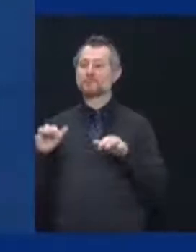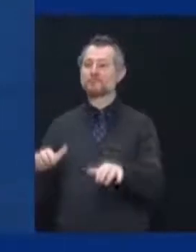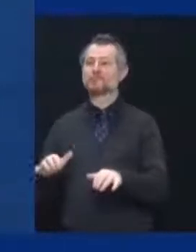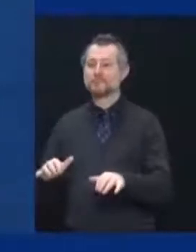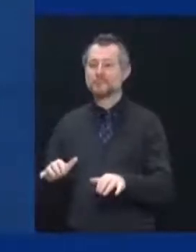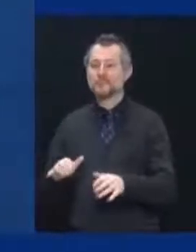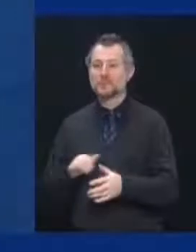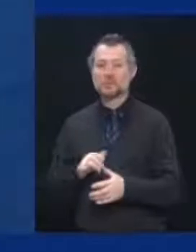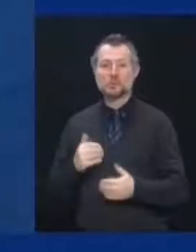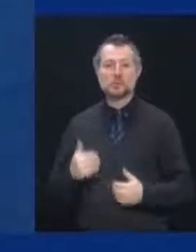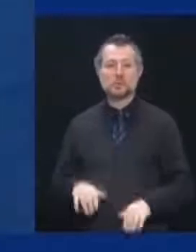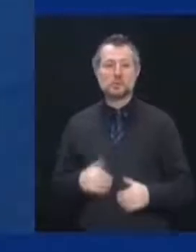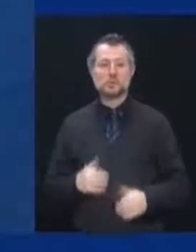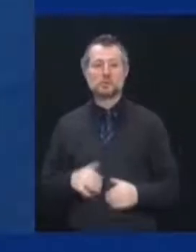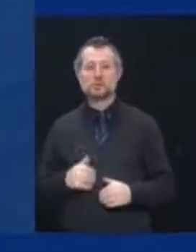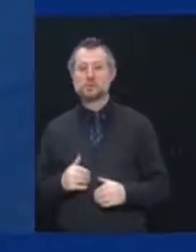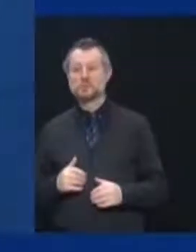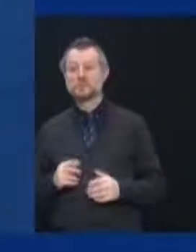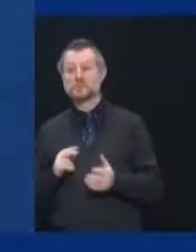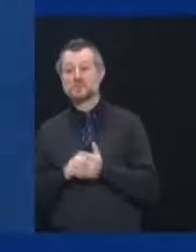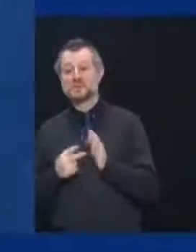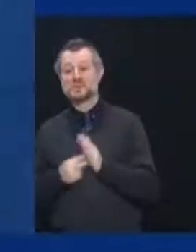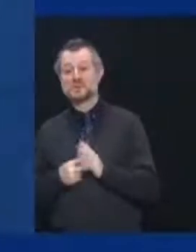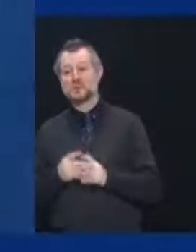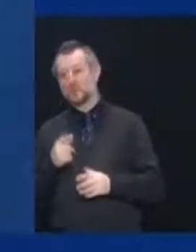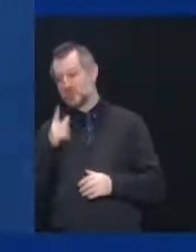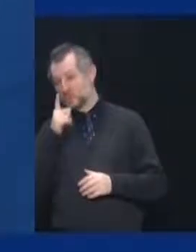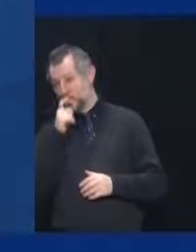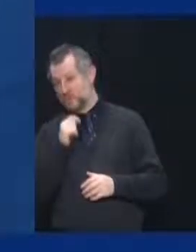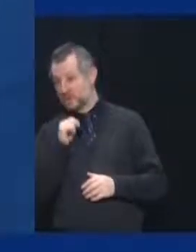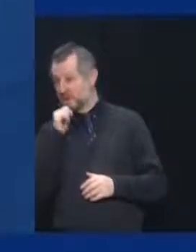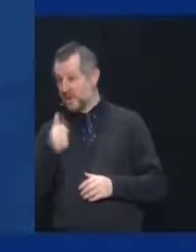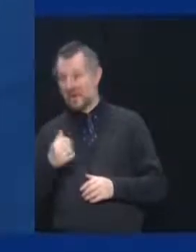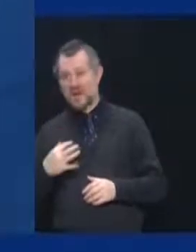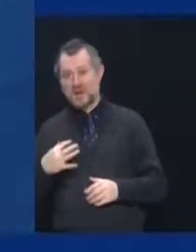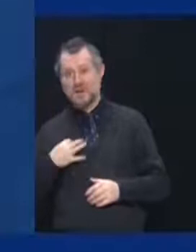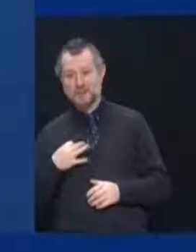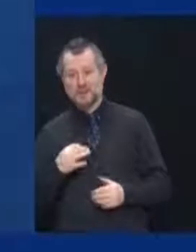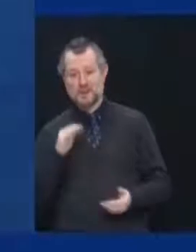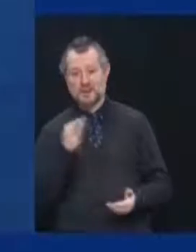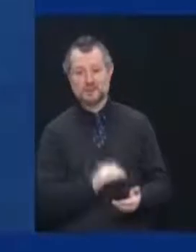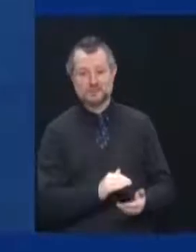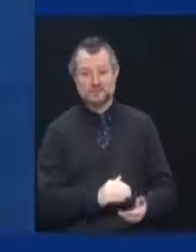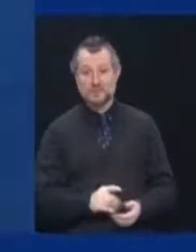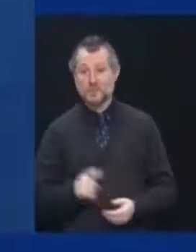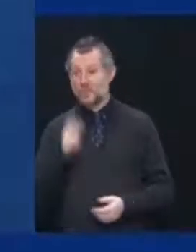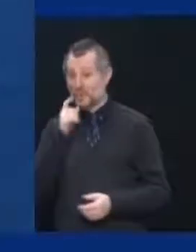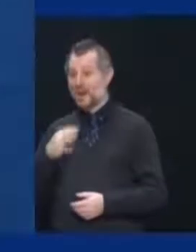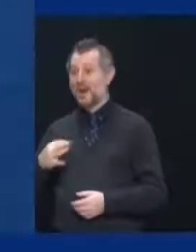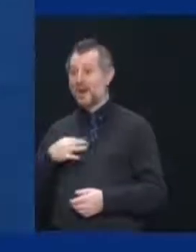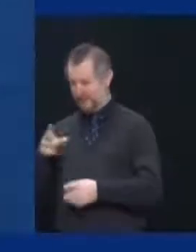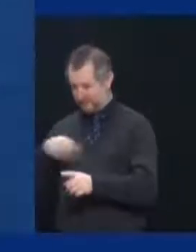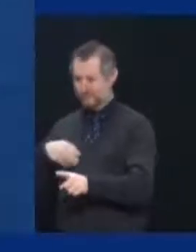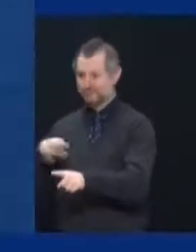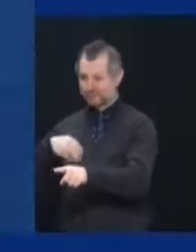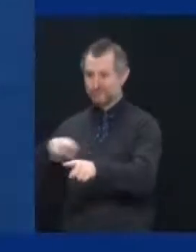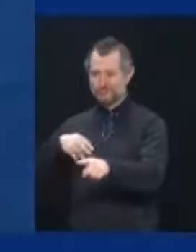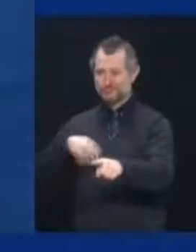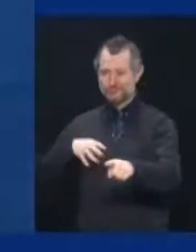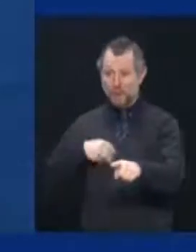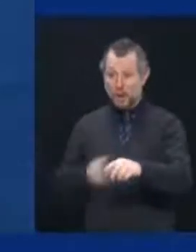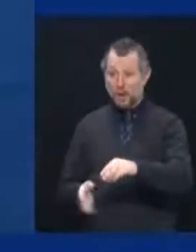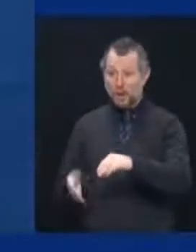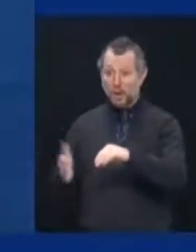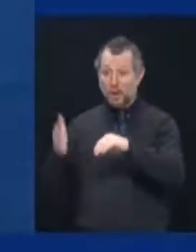do the list of who's not eligible than who is eligible, because it would only be about 3 million people who were